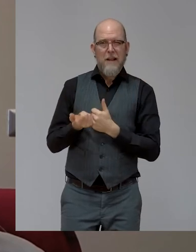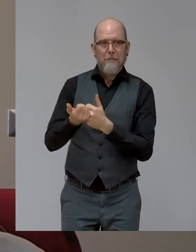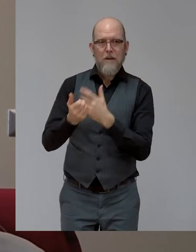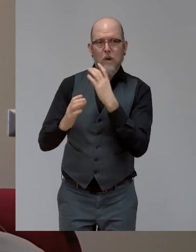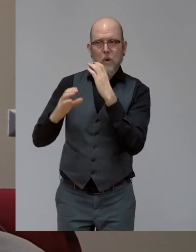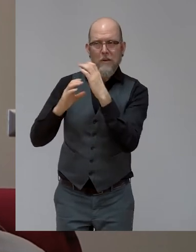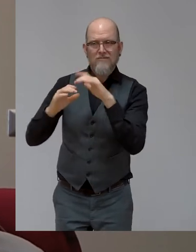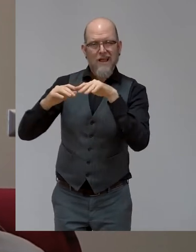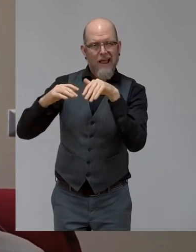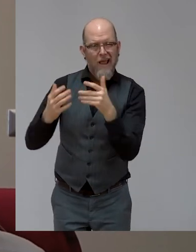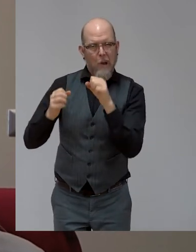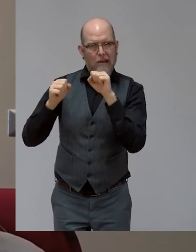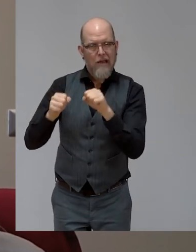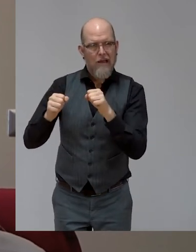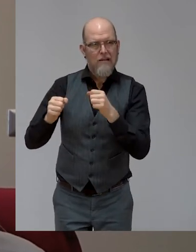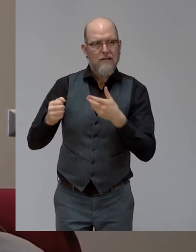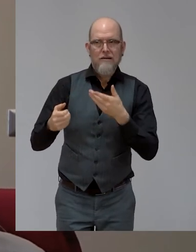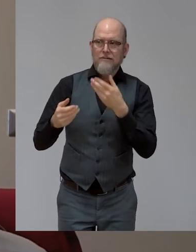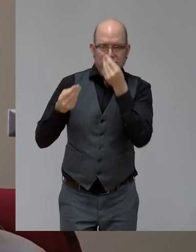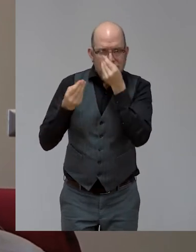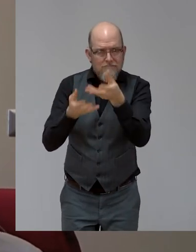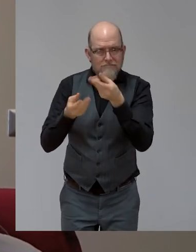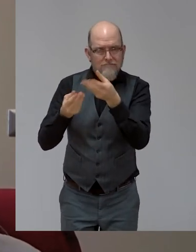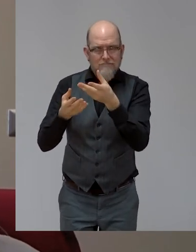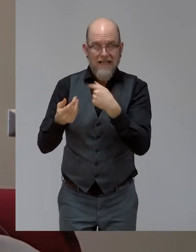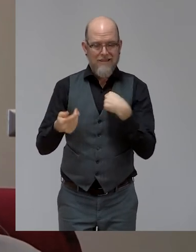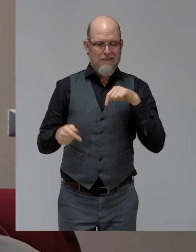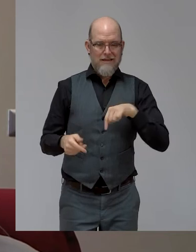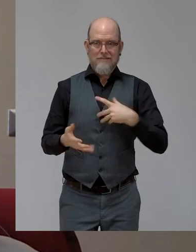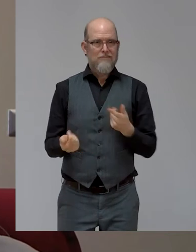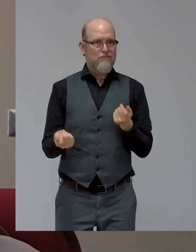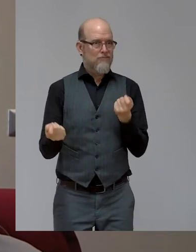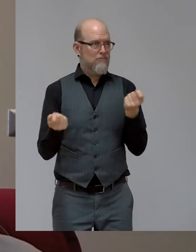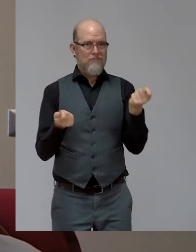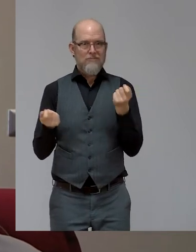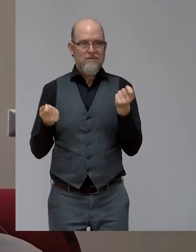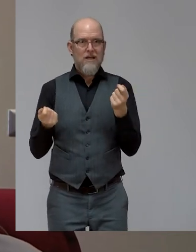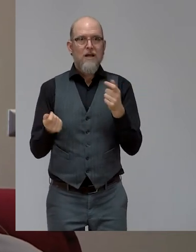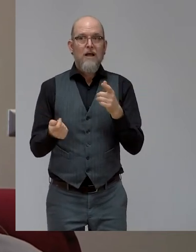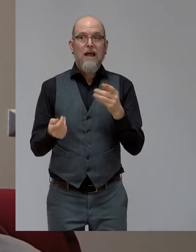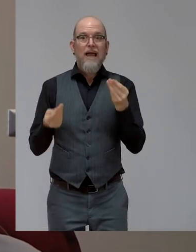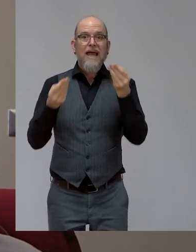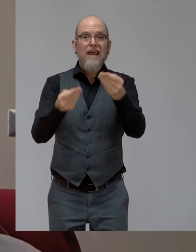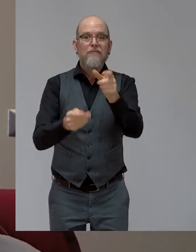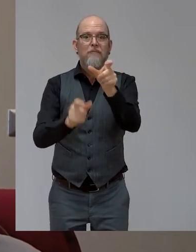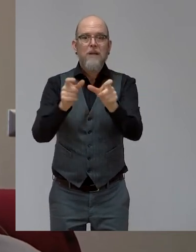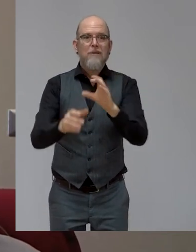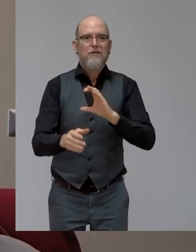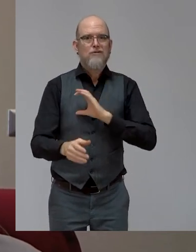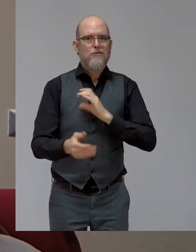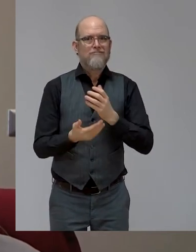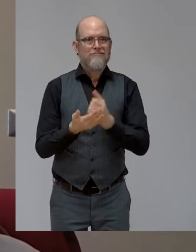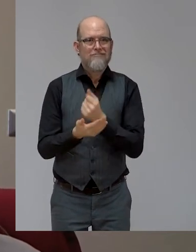matter of inclusion, accessibility, participation, and equal opportunities. For this reason, I believe that